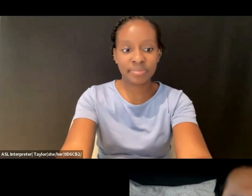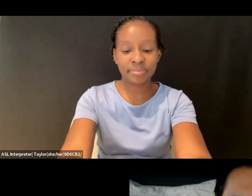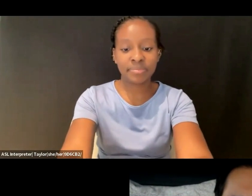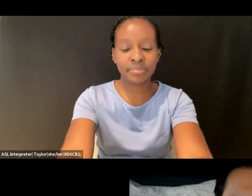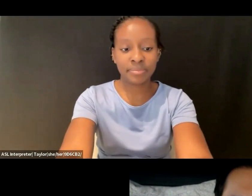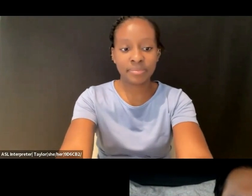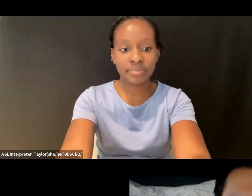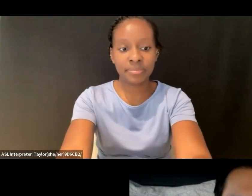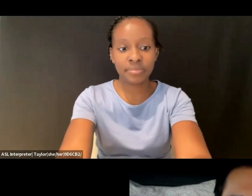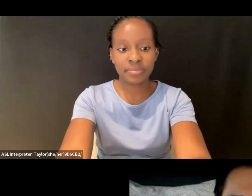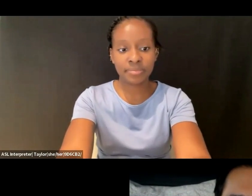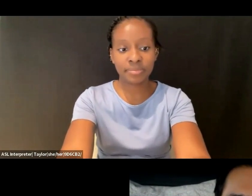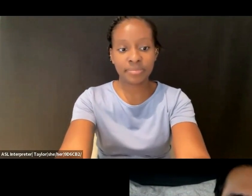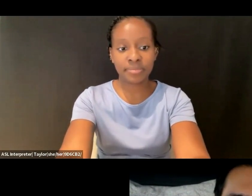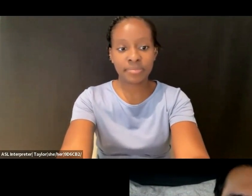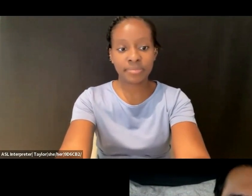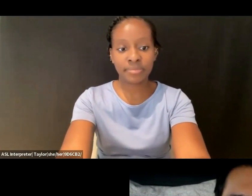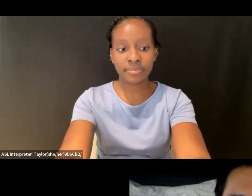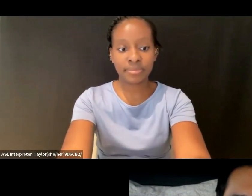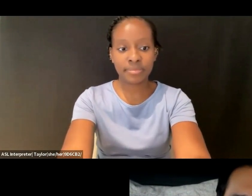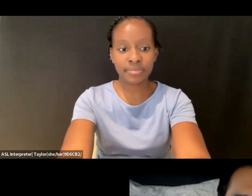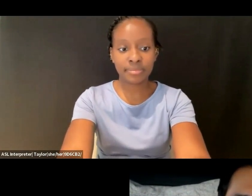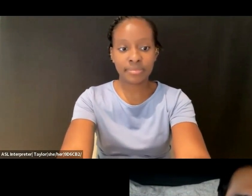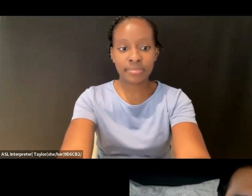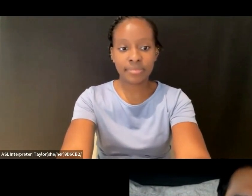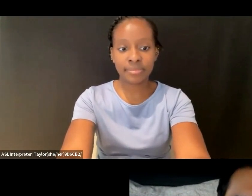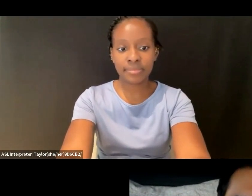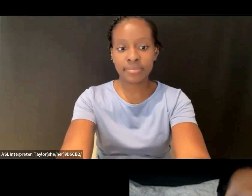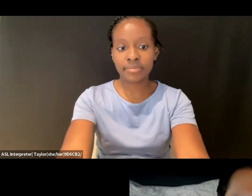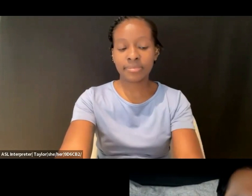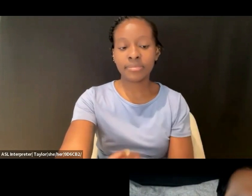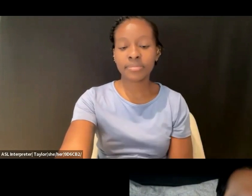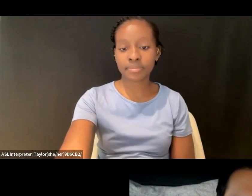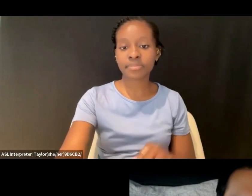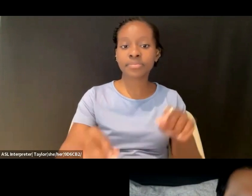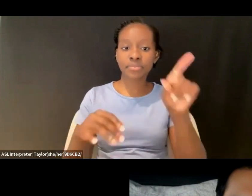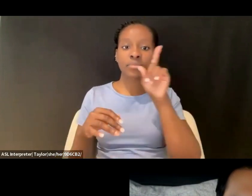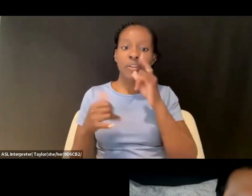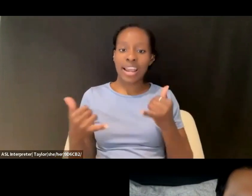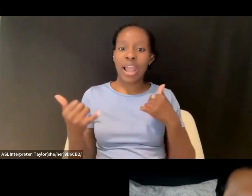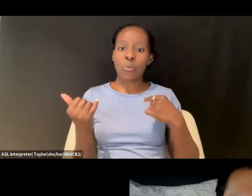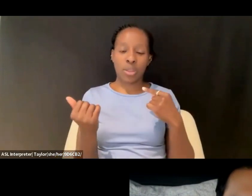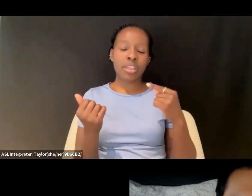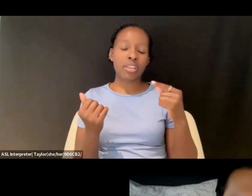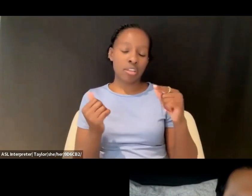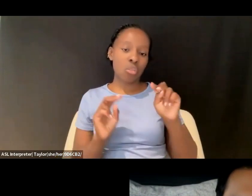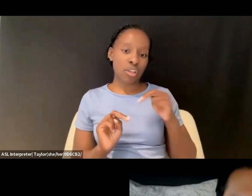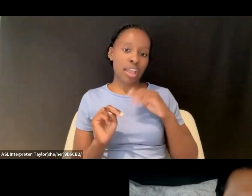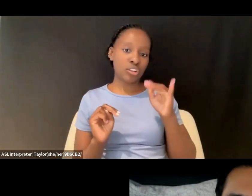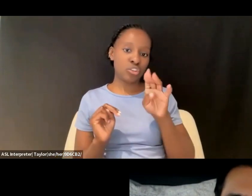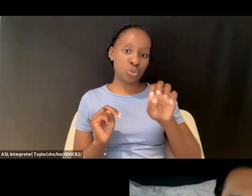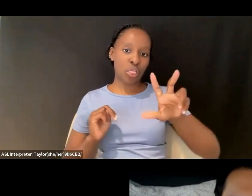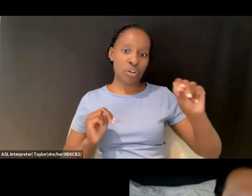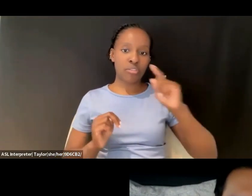call soon, but it looks like what we're going to be working with is a June 30th deadline for abstract submission. That's perfect. Thank you